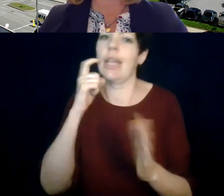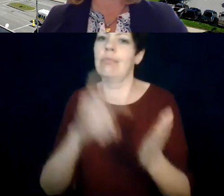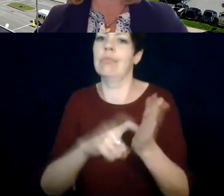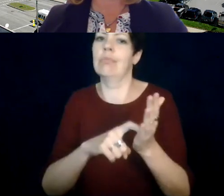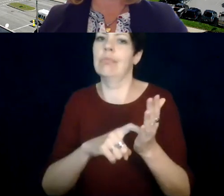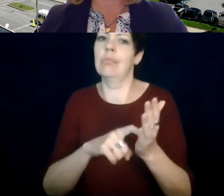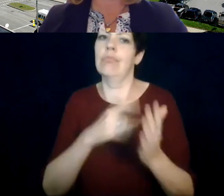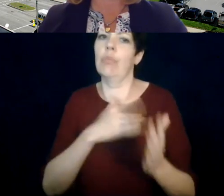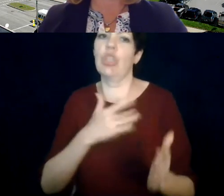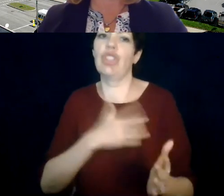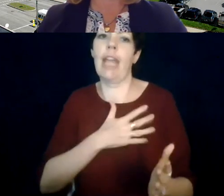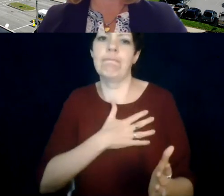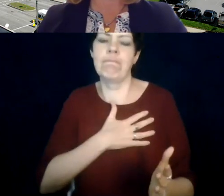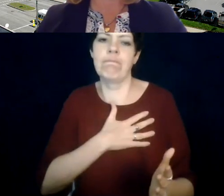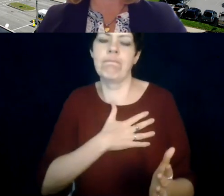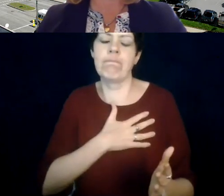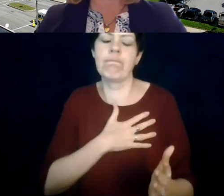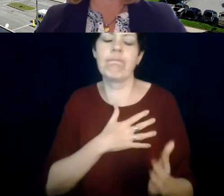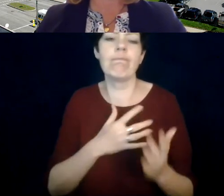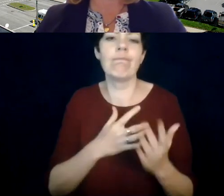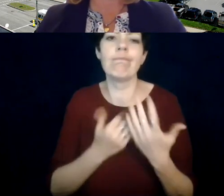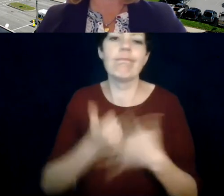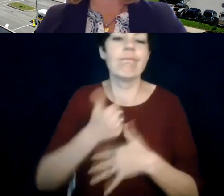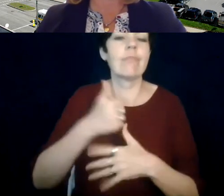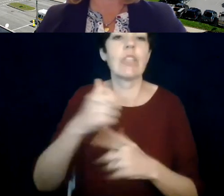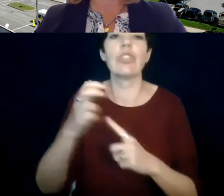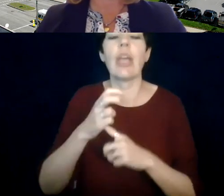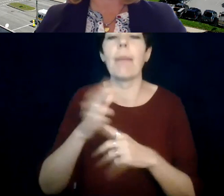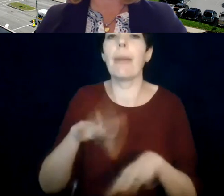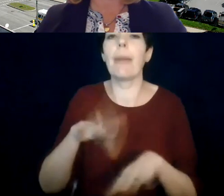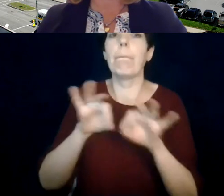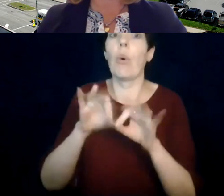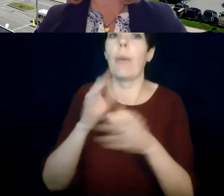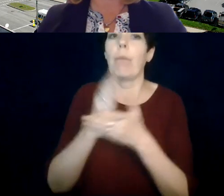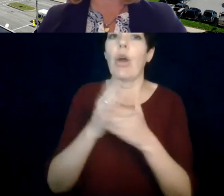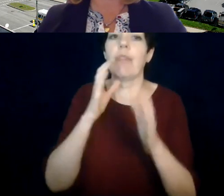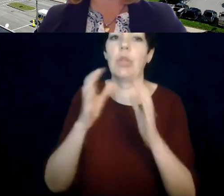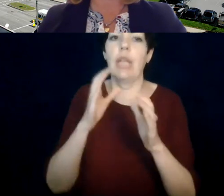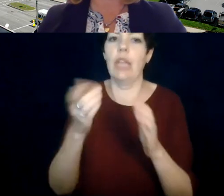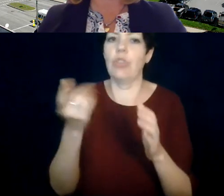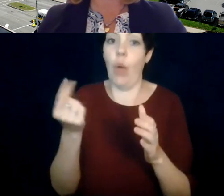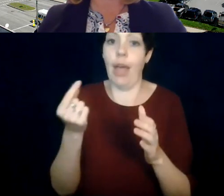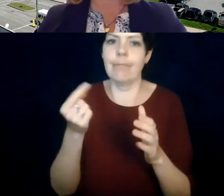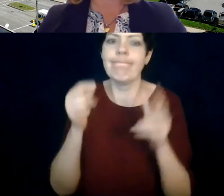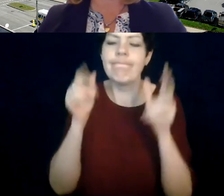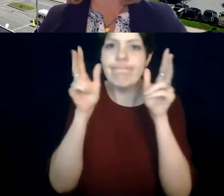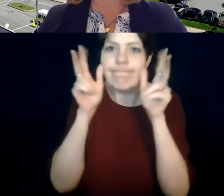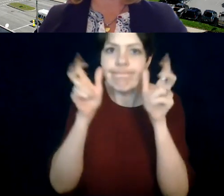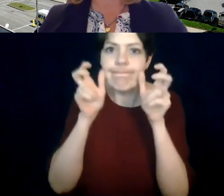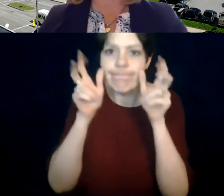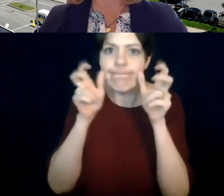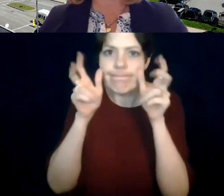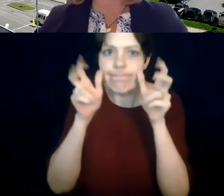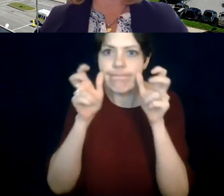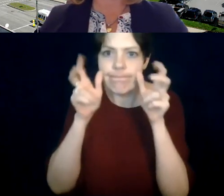is one of the most important things in communications is listening. And Oscar, if you knew Oscar, one of the best things